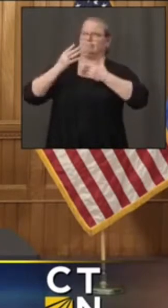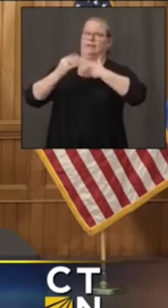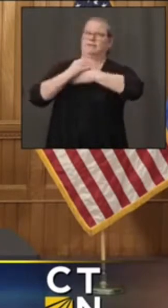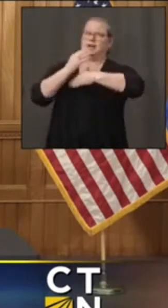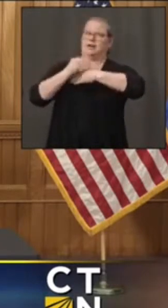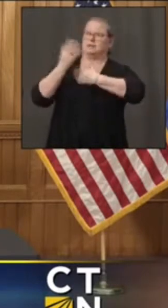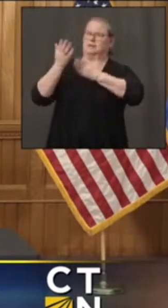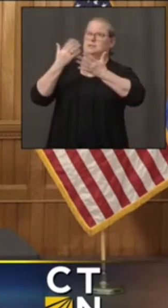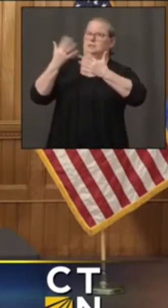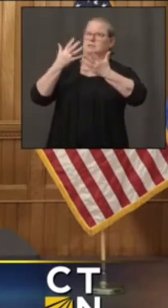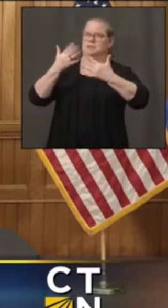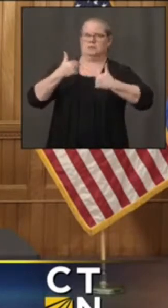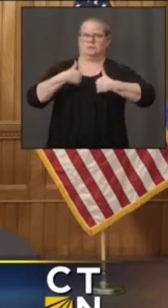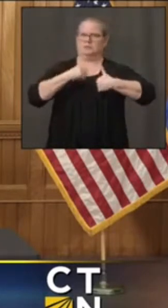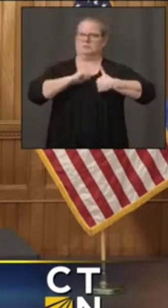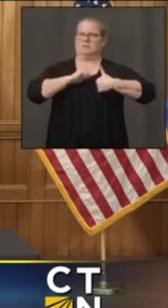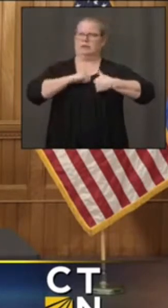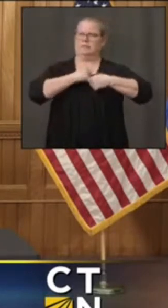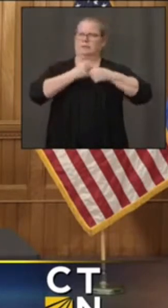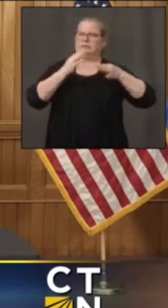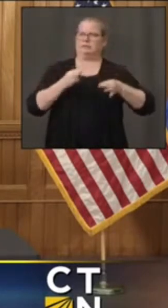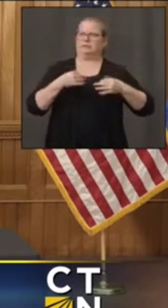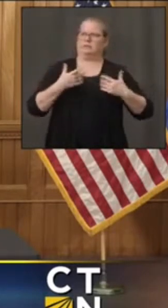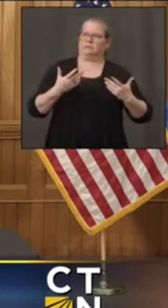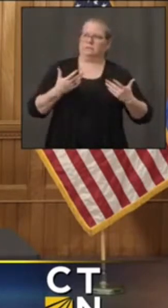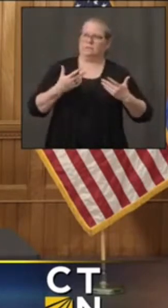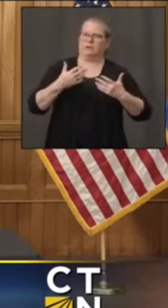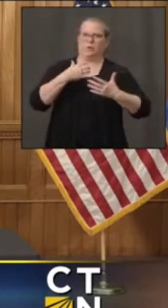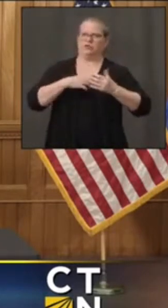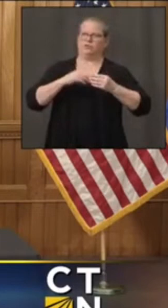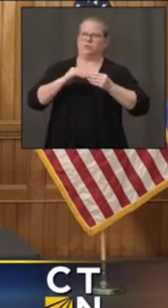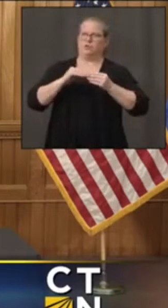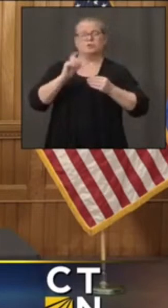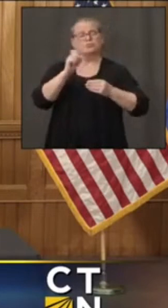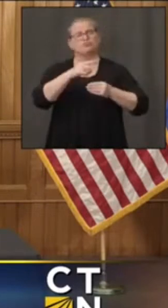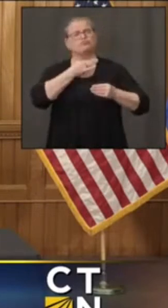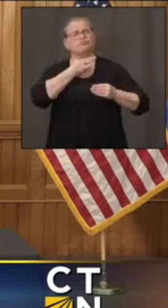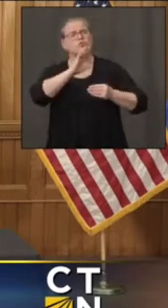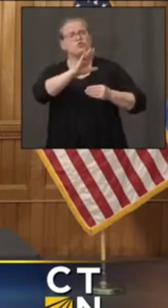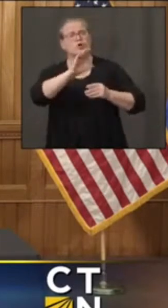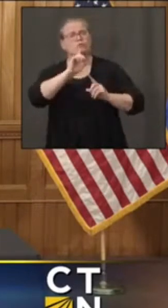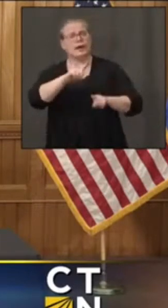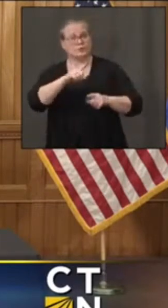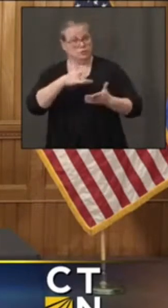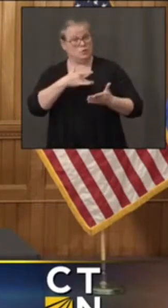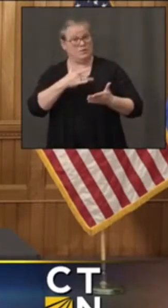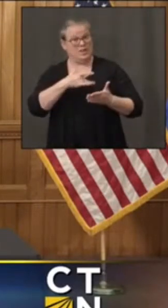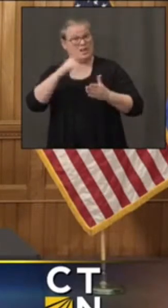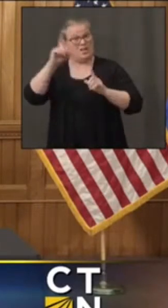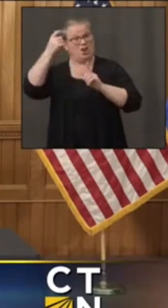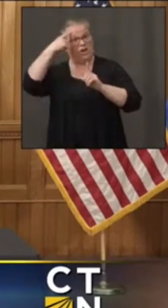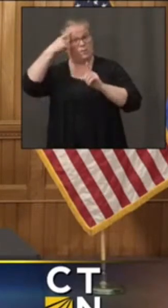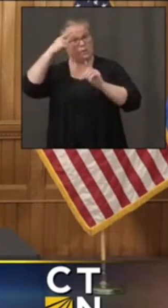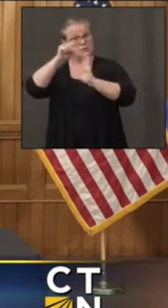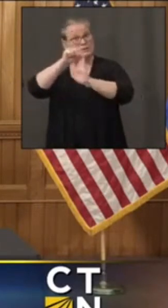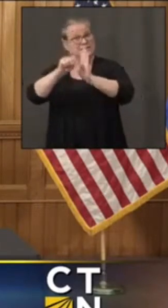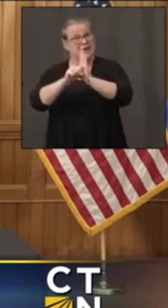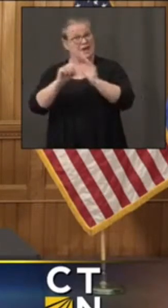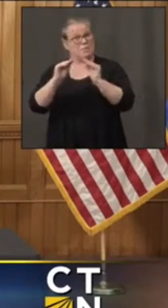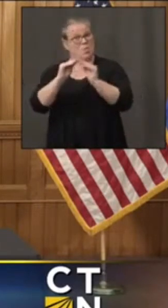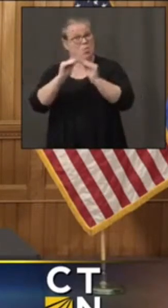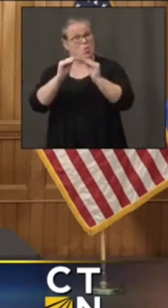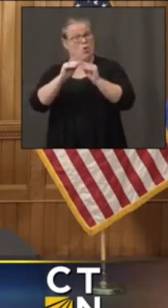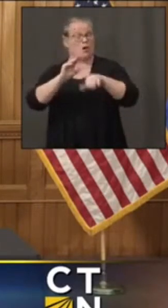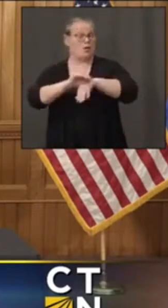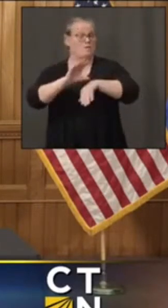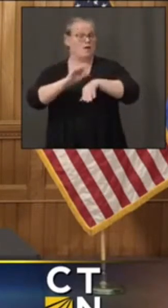So where do you fall on that? Do you think the state needs to give more guidance, or are you leaving it up to the locals to really